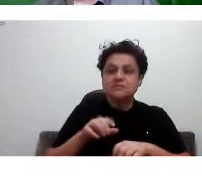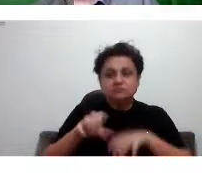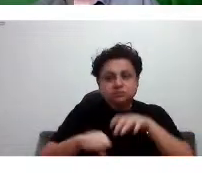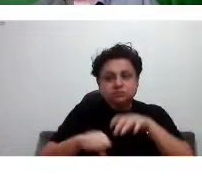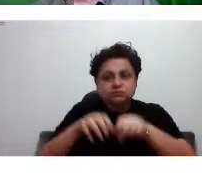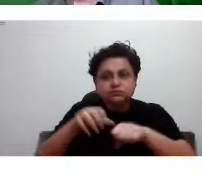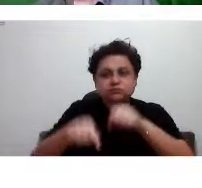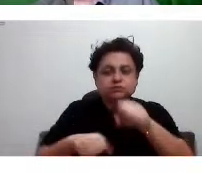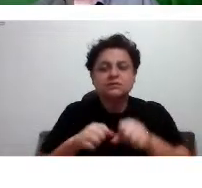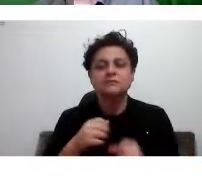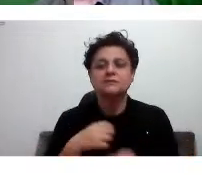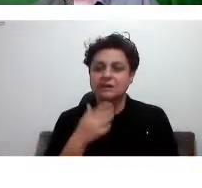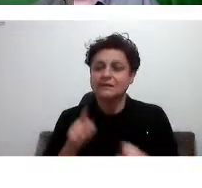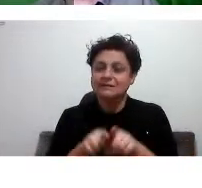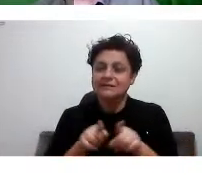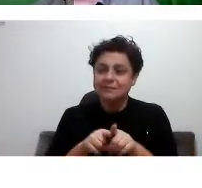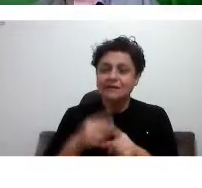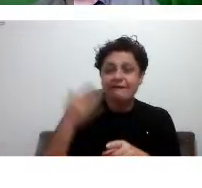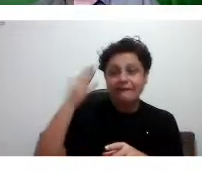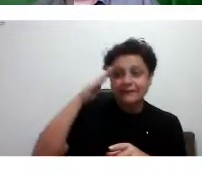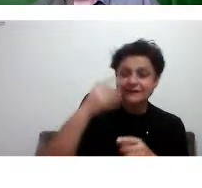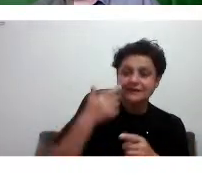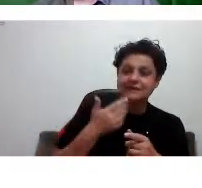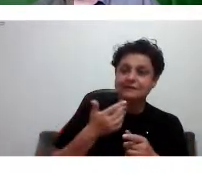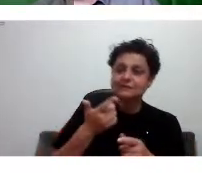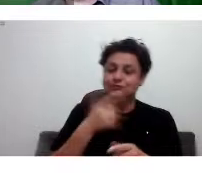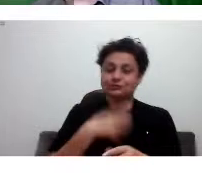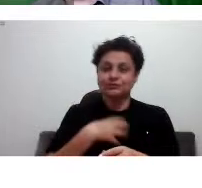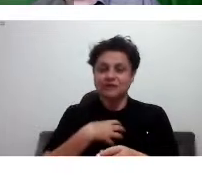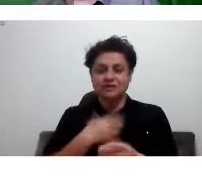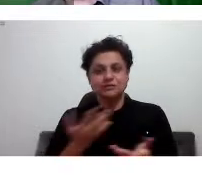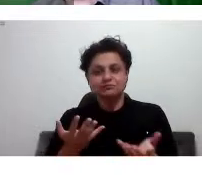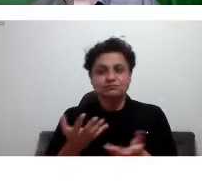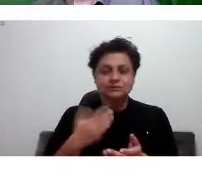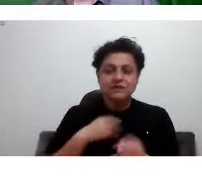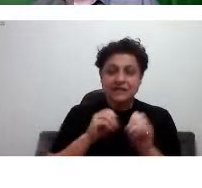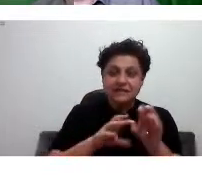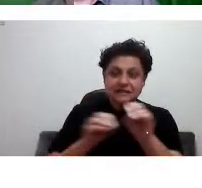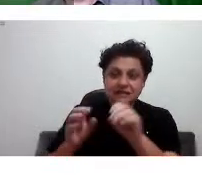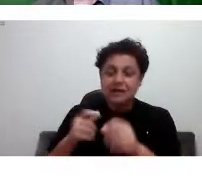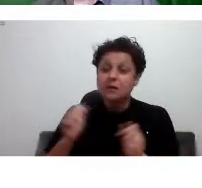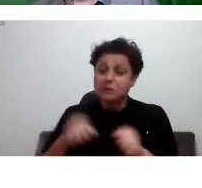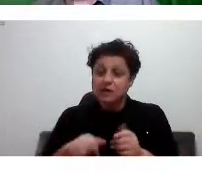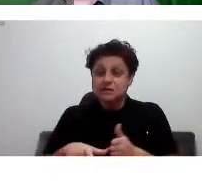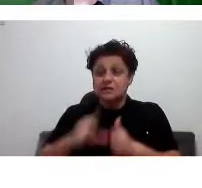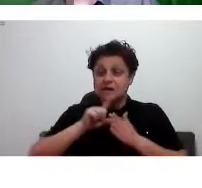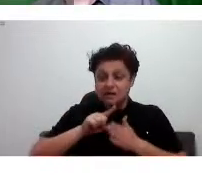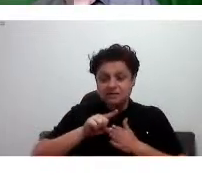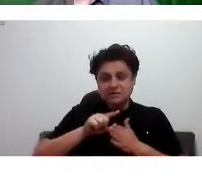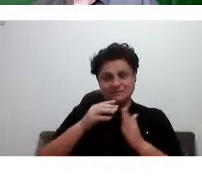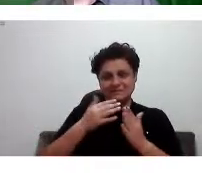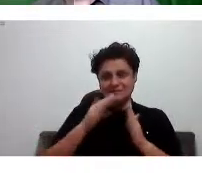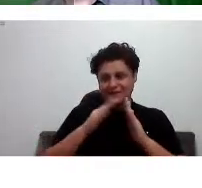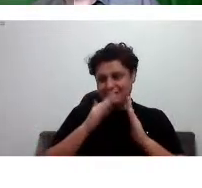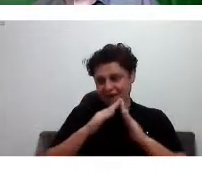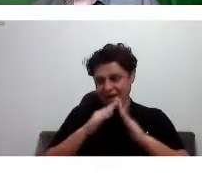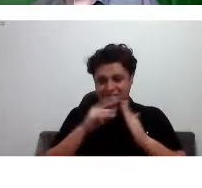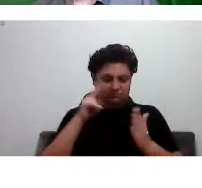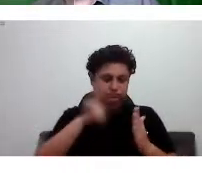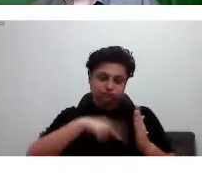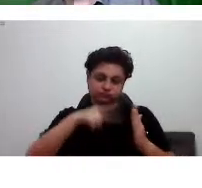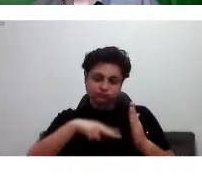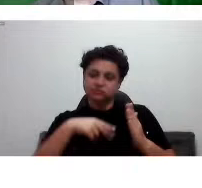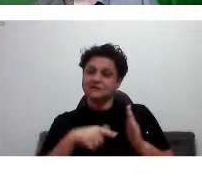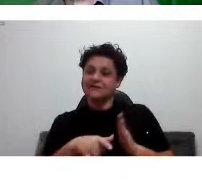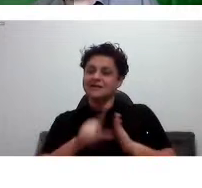of the material before the learners come to class so they have more time to think about it? And those who need it can spend more time